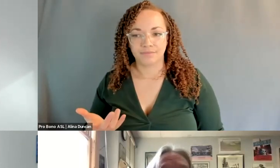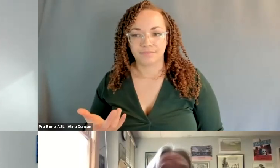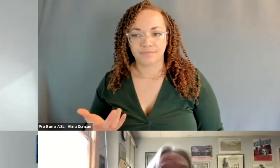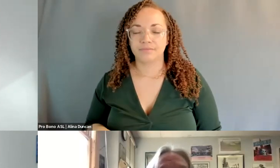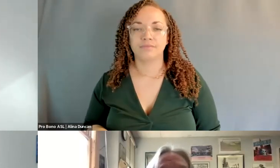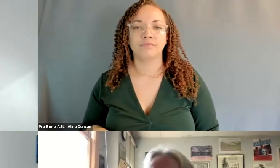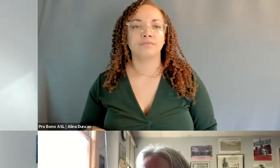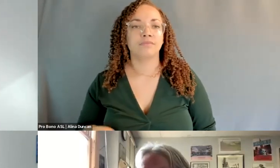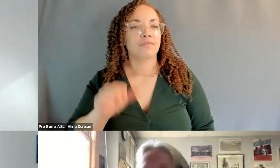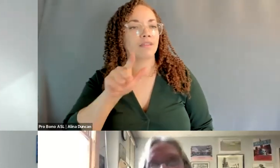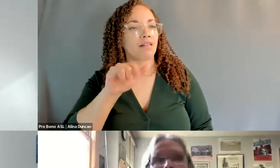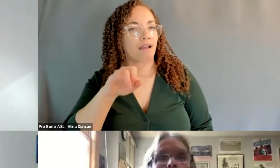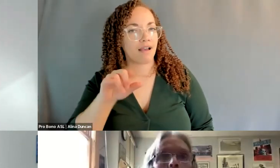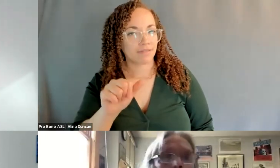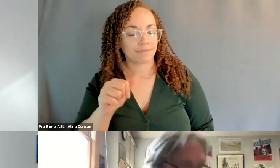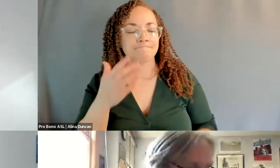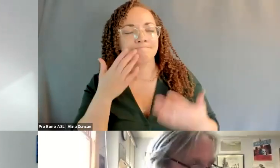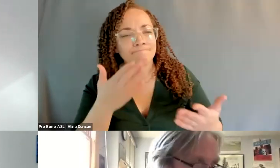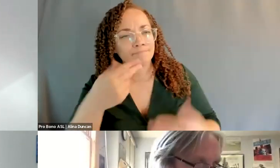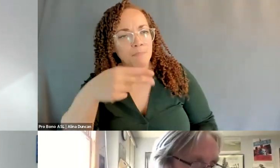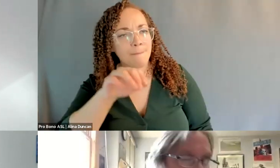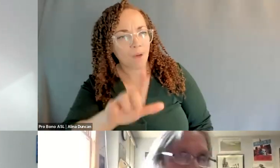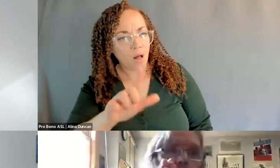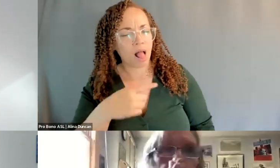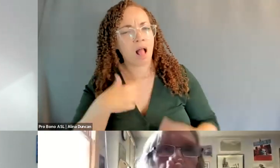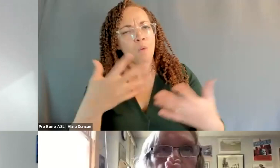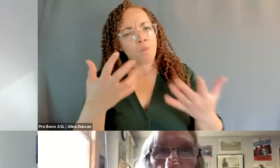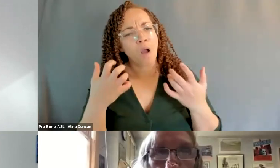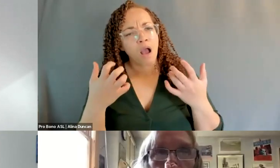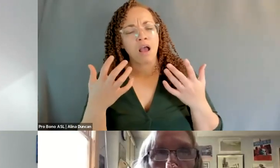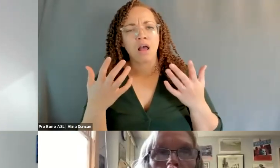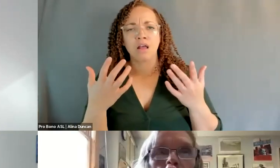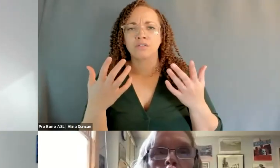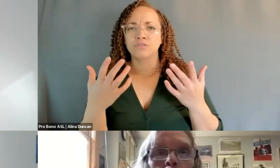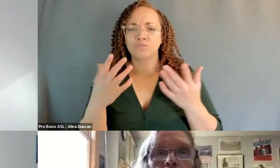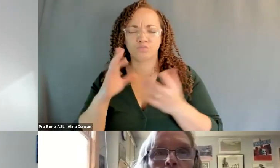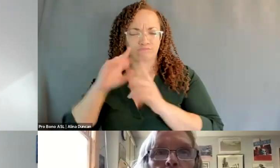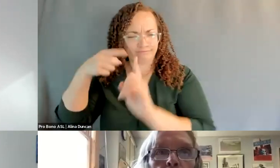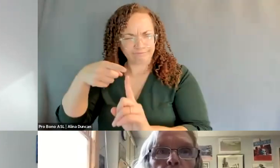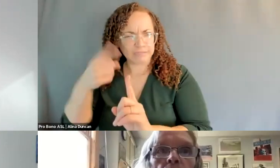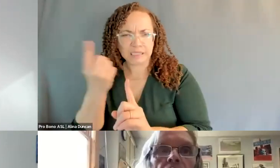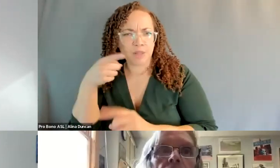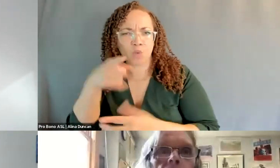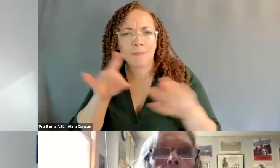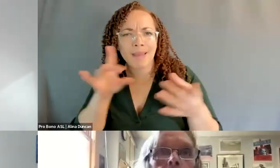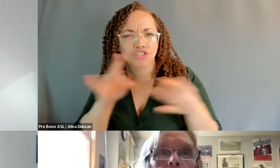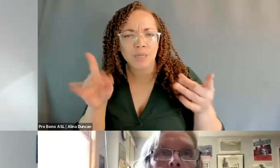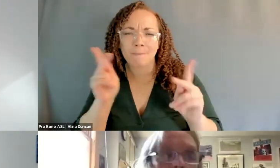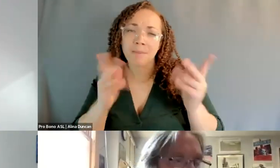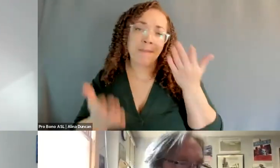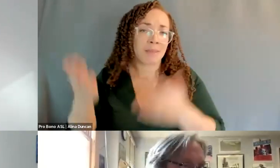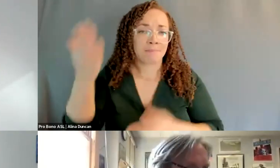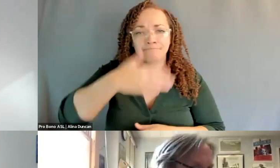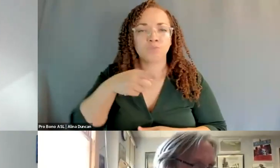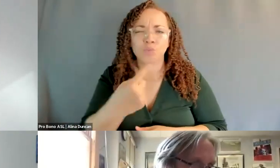Thanks for that, Paul. I wanna point something out in what you said, because I think people may have missed it because you said it quickly, right? You talked about